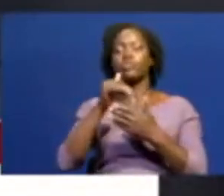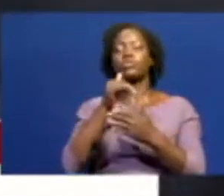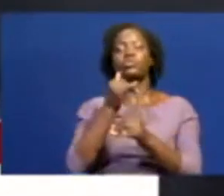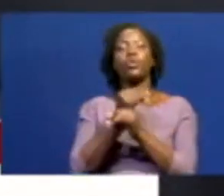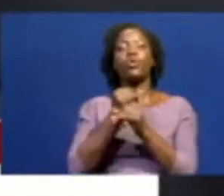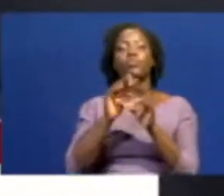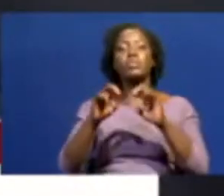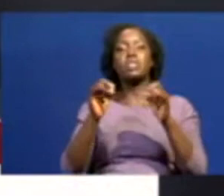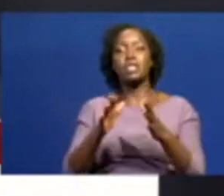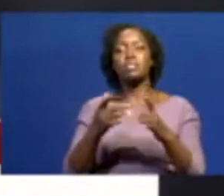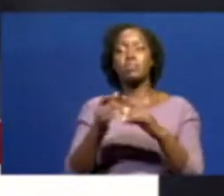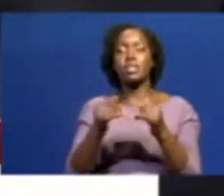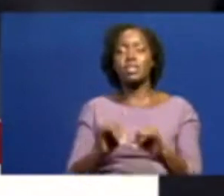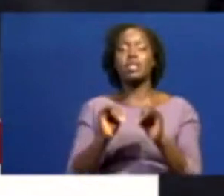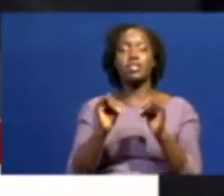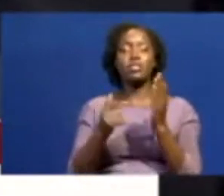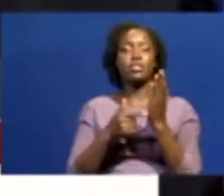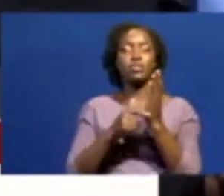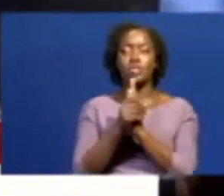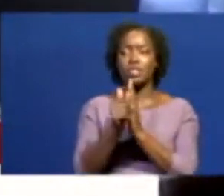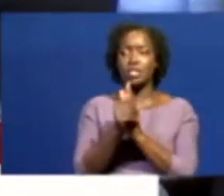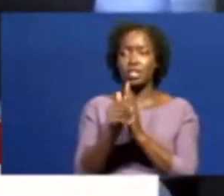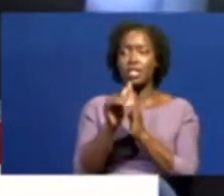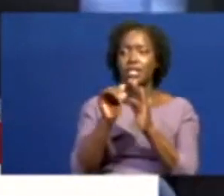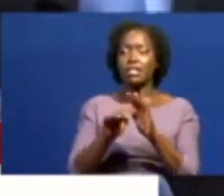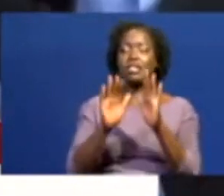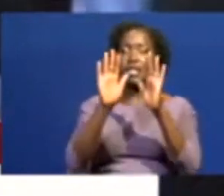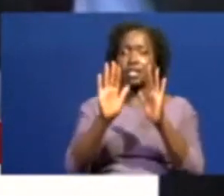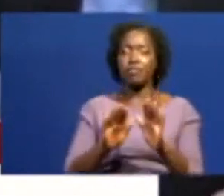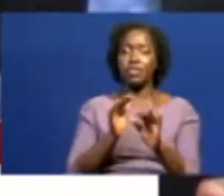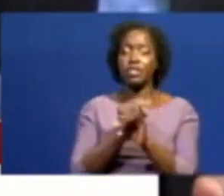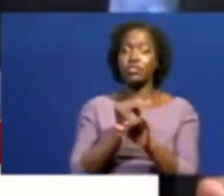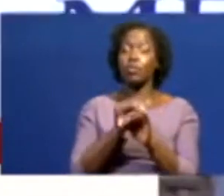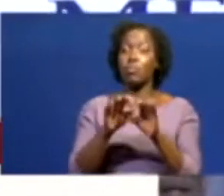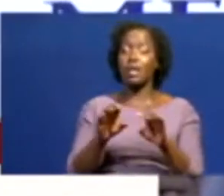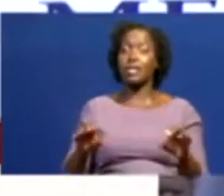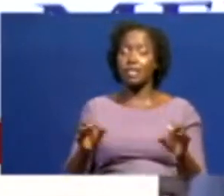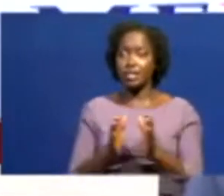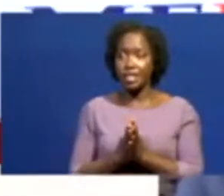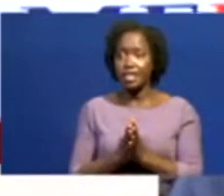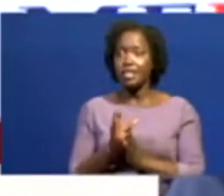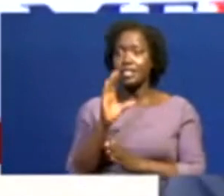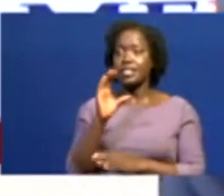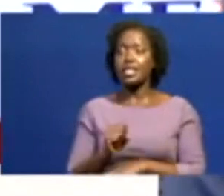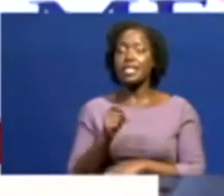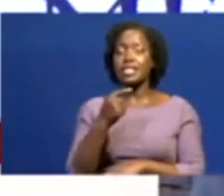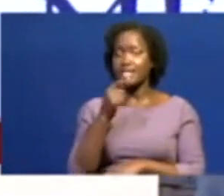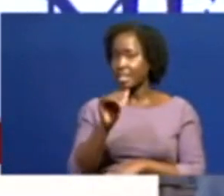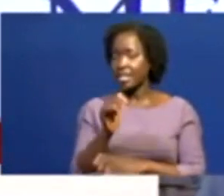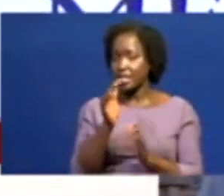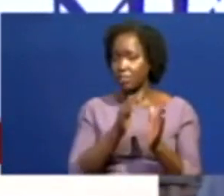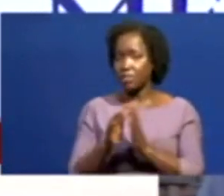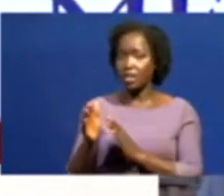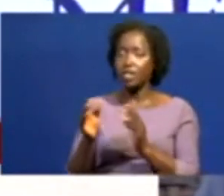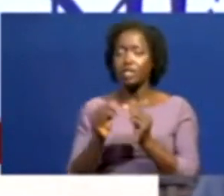seekers, but should strive to acquire digital skills that are relevant in the job market. The CS further says is planning to